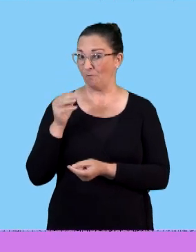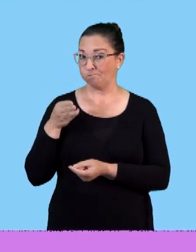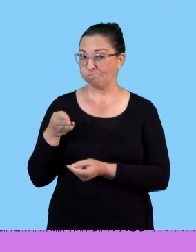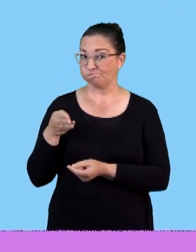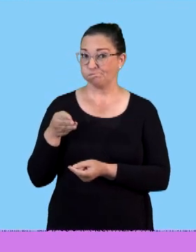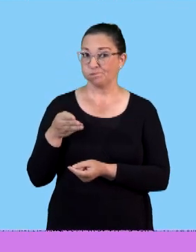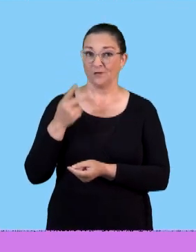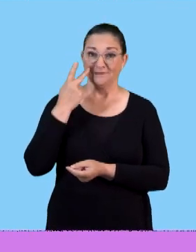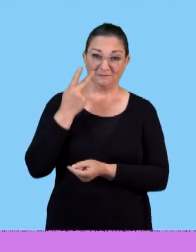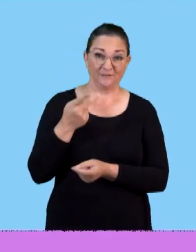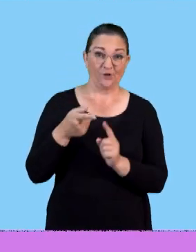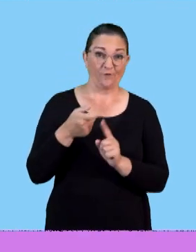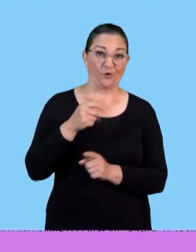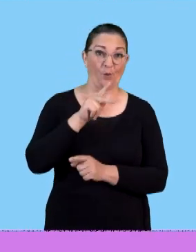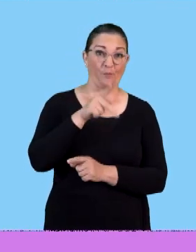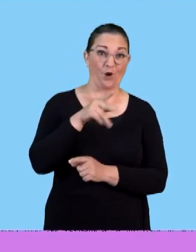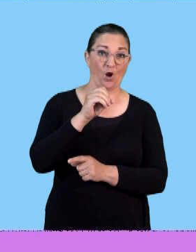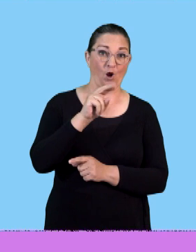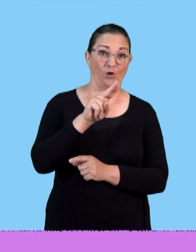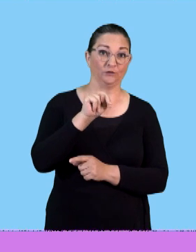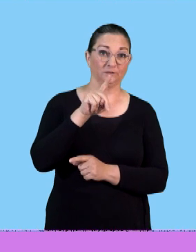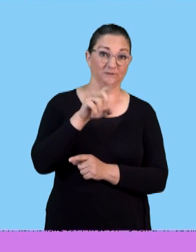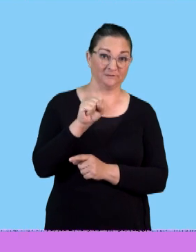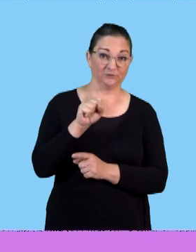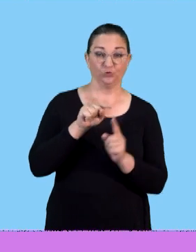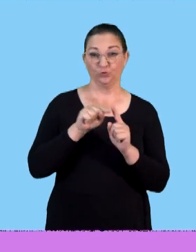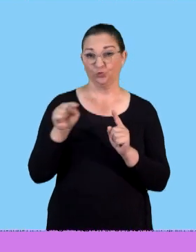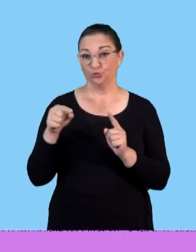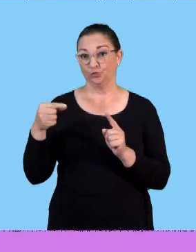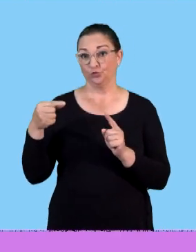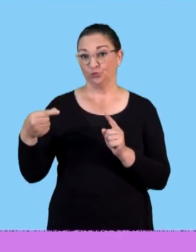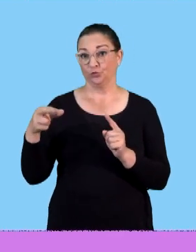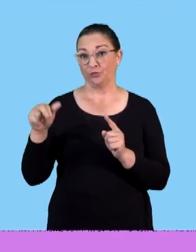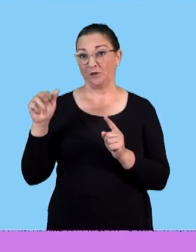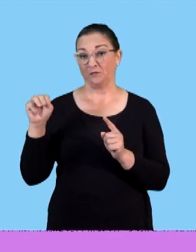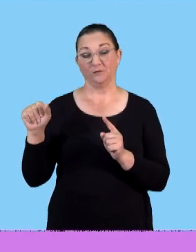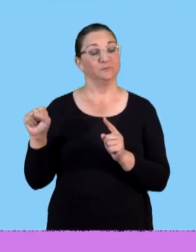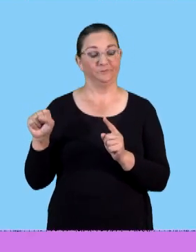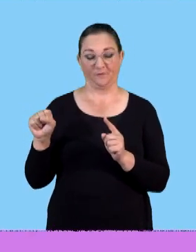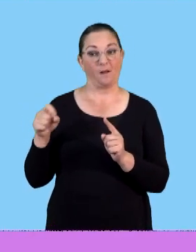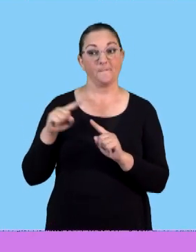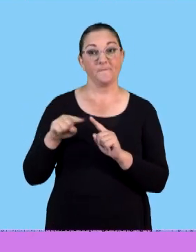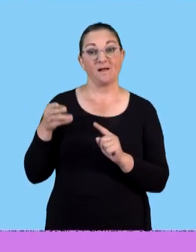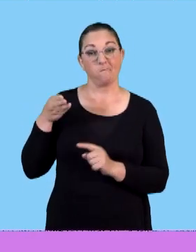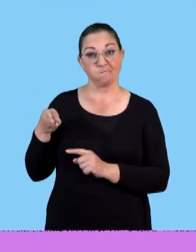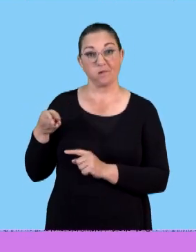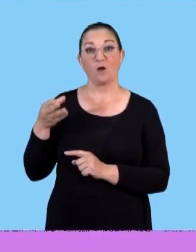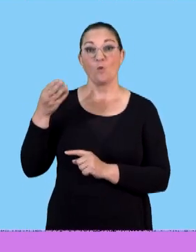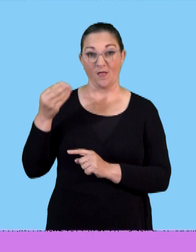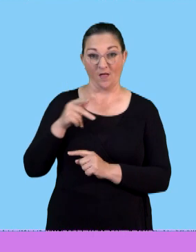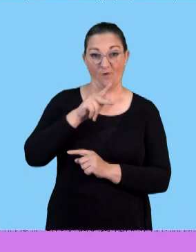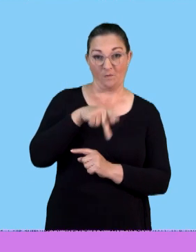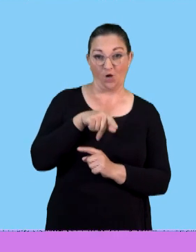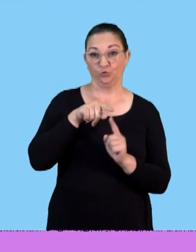conversion between pounds and grams? No, right? But what do I note? There is, however, between